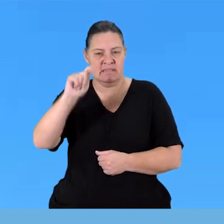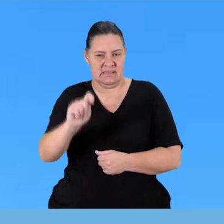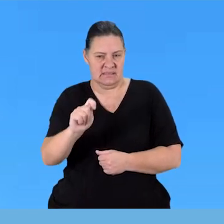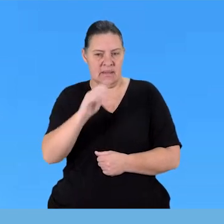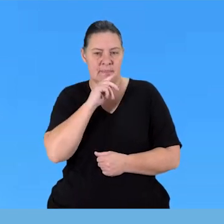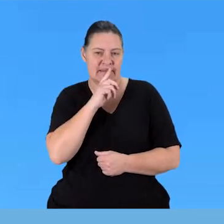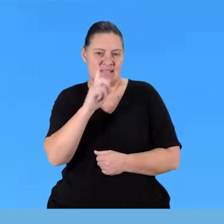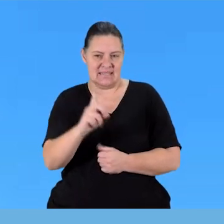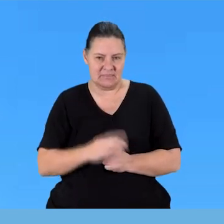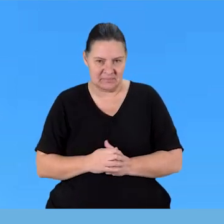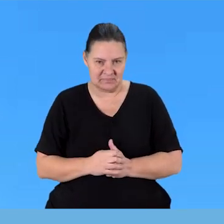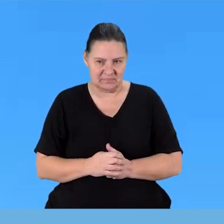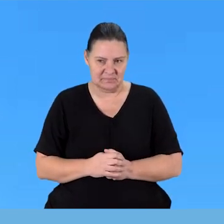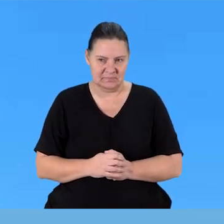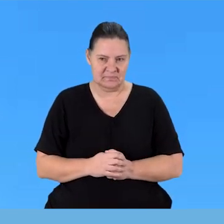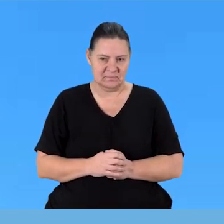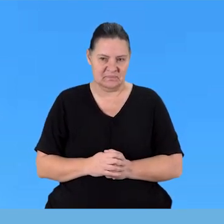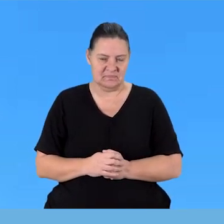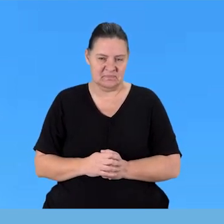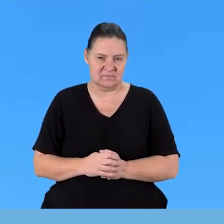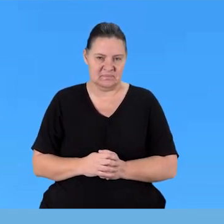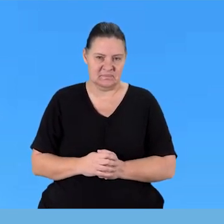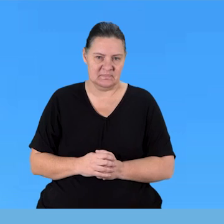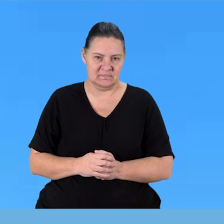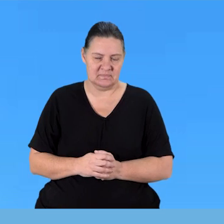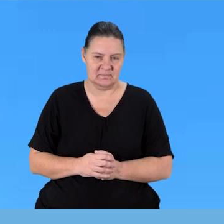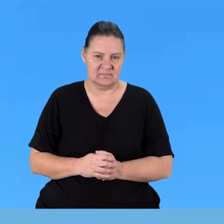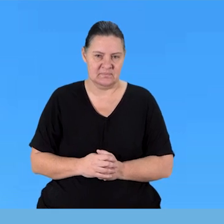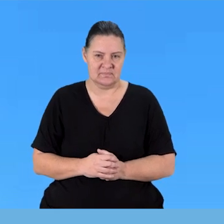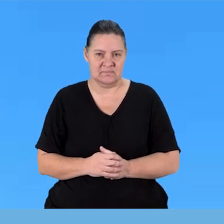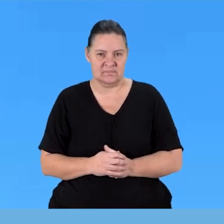the substances are called the products. So the answer is D.